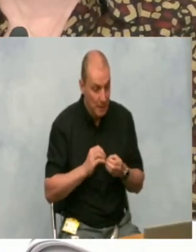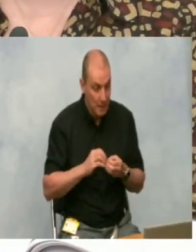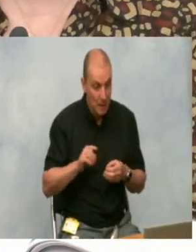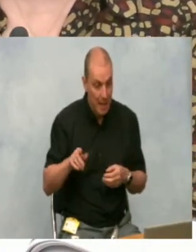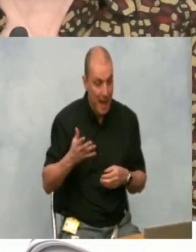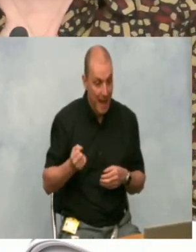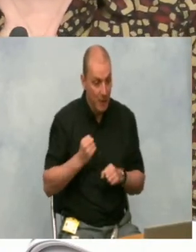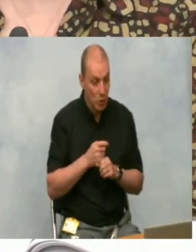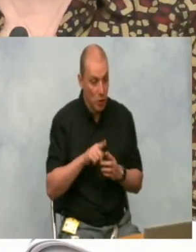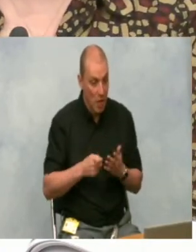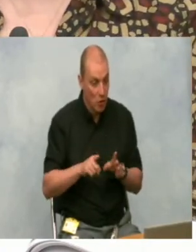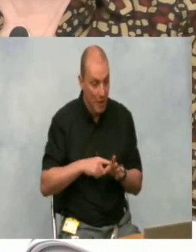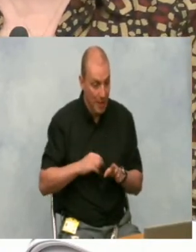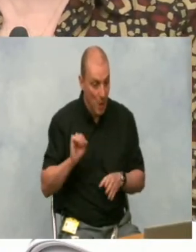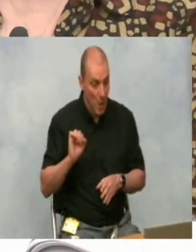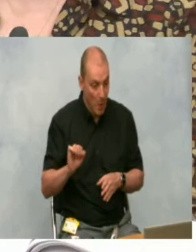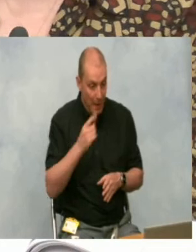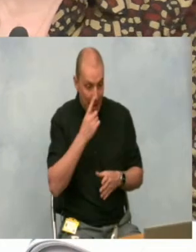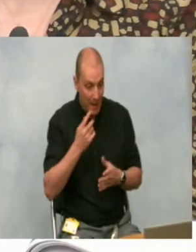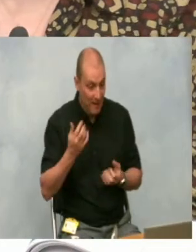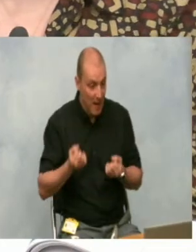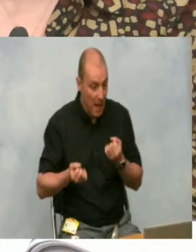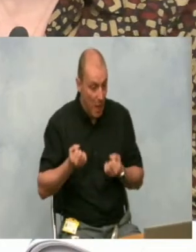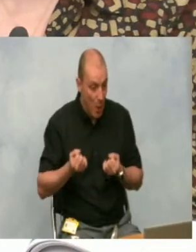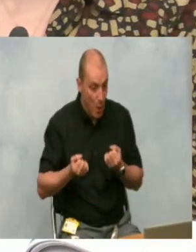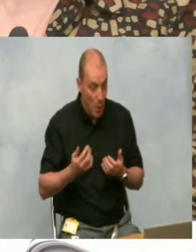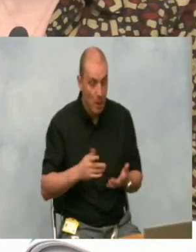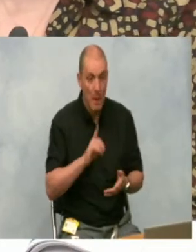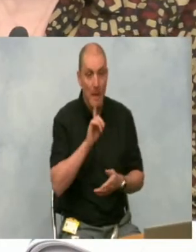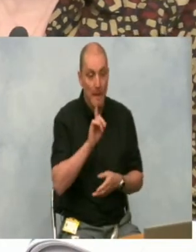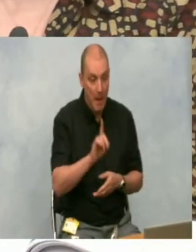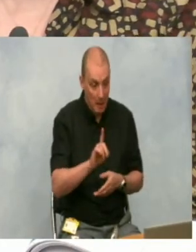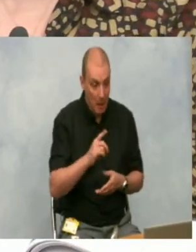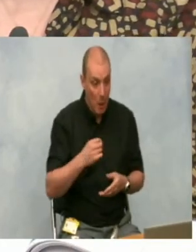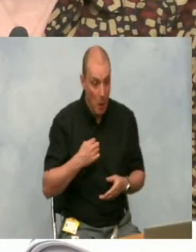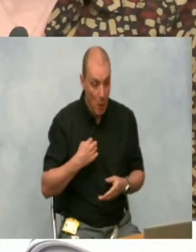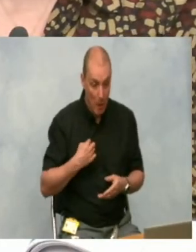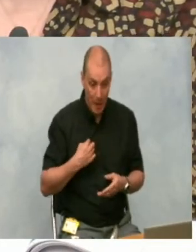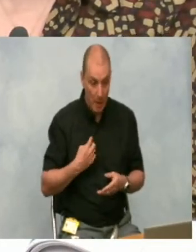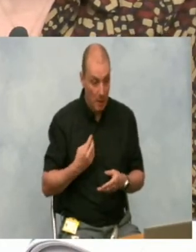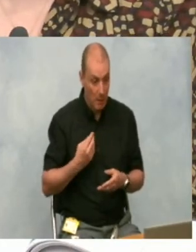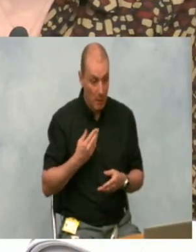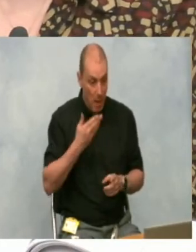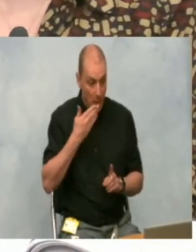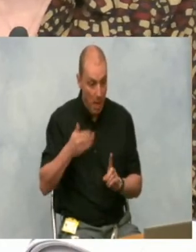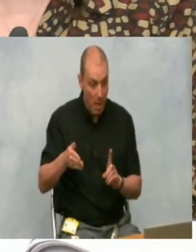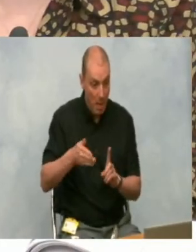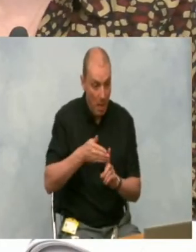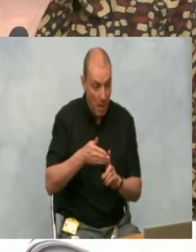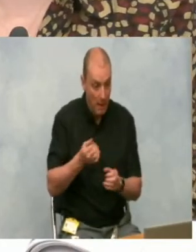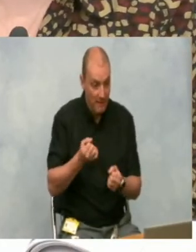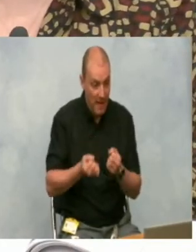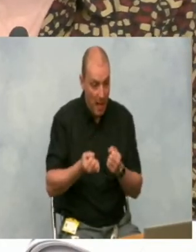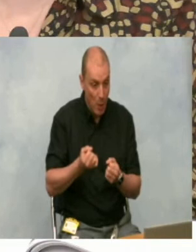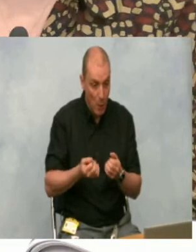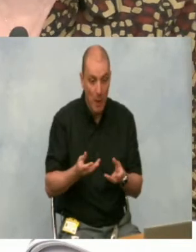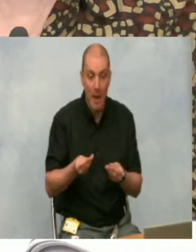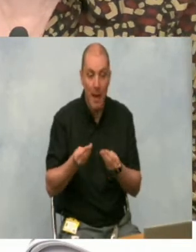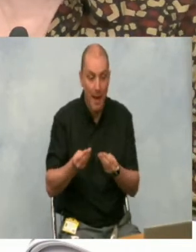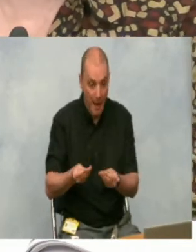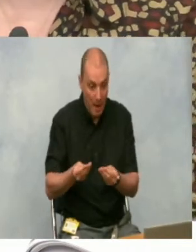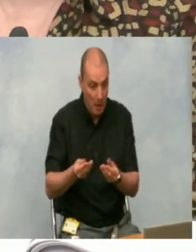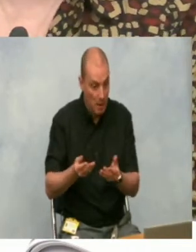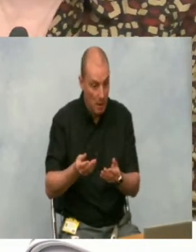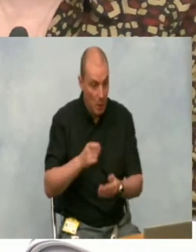Jerry. But at the end of the day, no matter what value we put on it, we can only achieve what the market is prepared to pay.